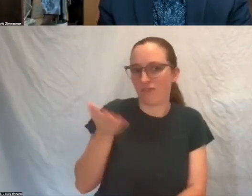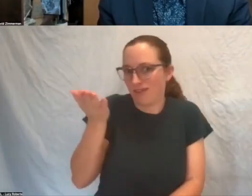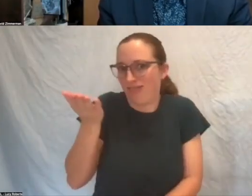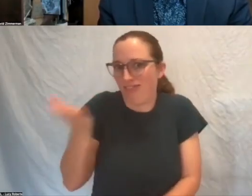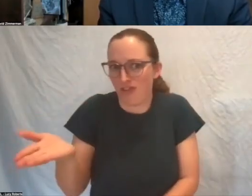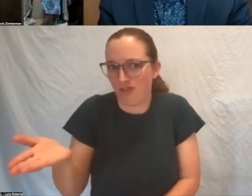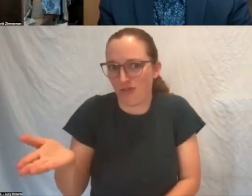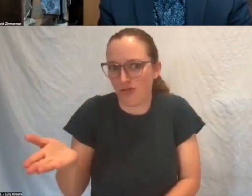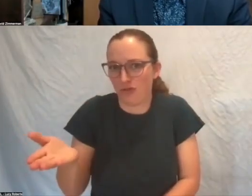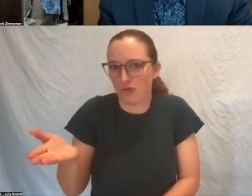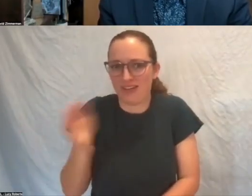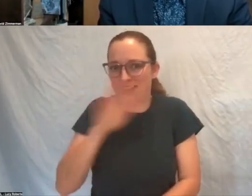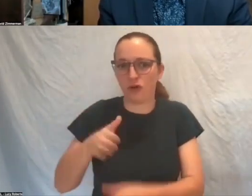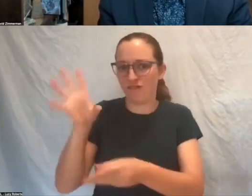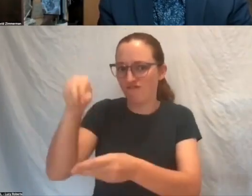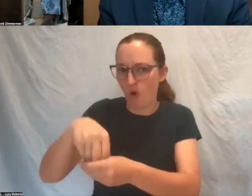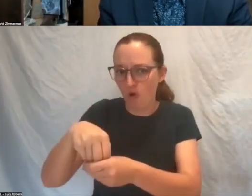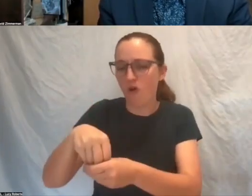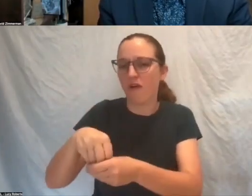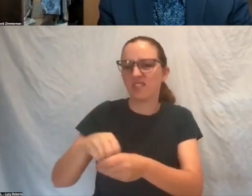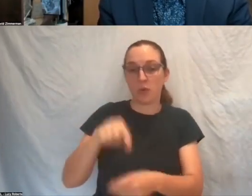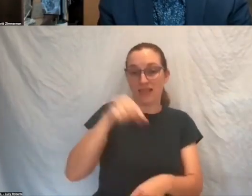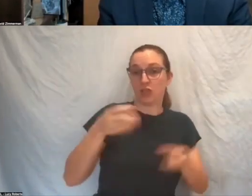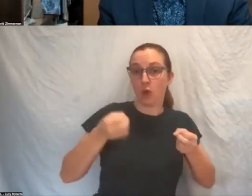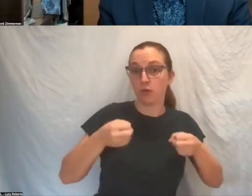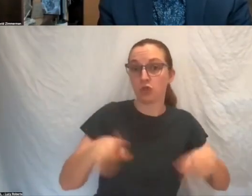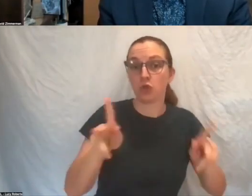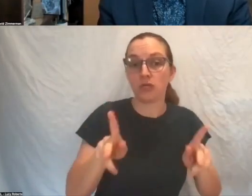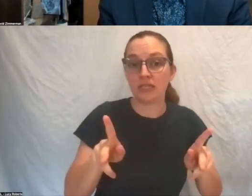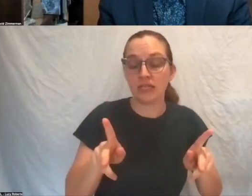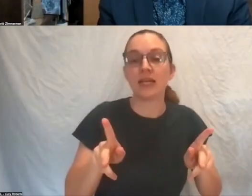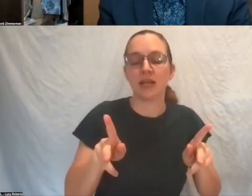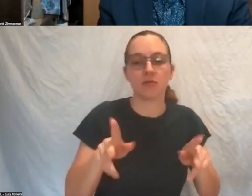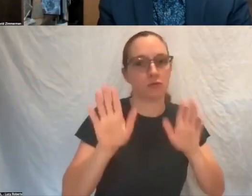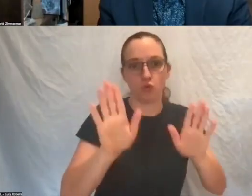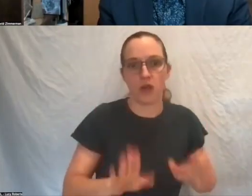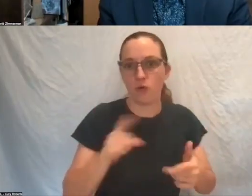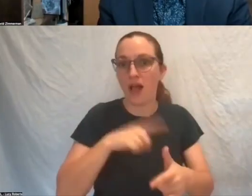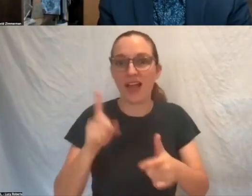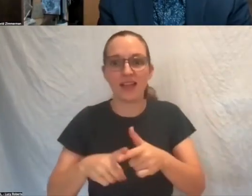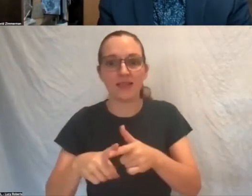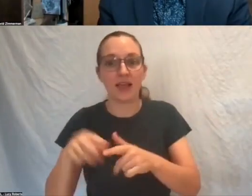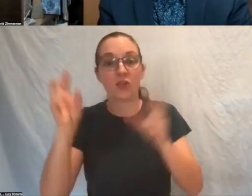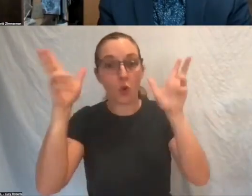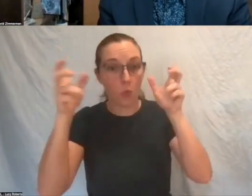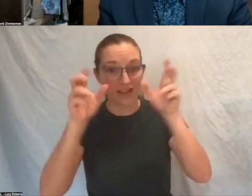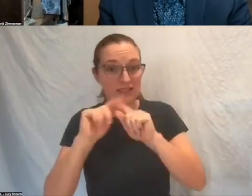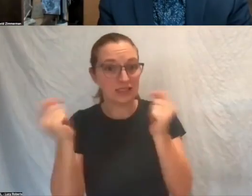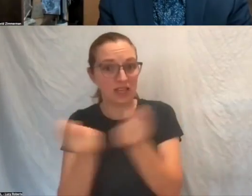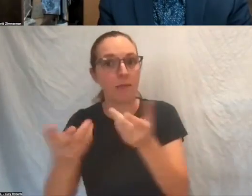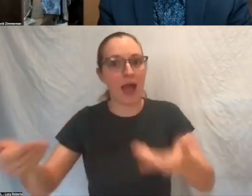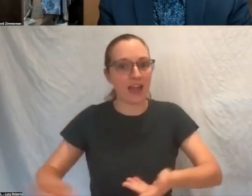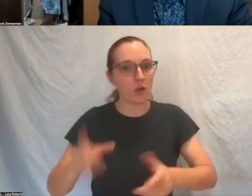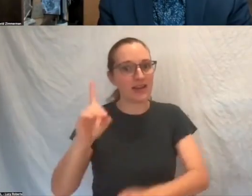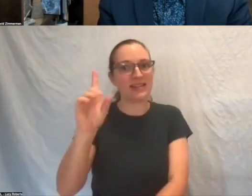yet. And so having that opportunity to do that, and then also the team of Wicked hiring a